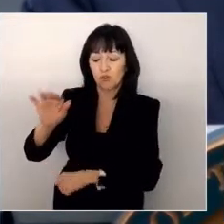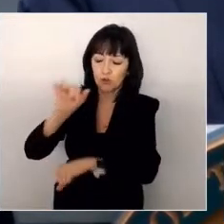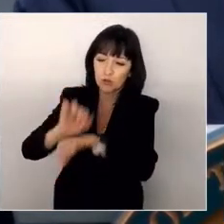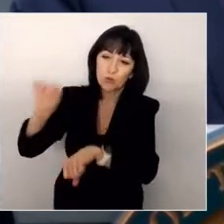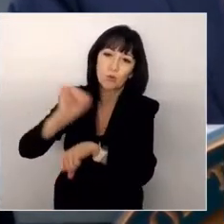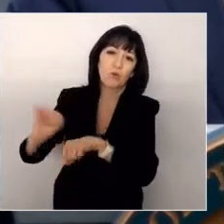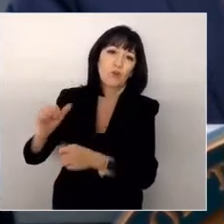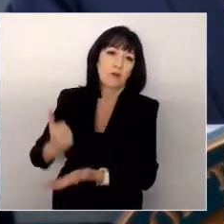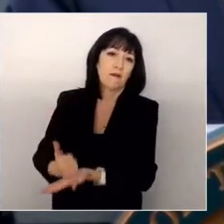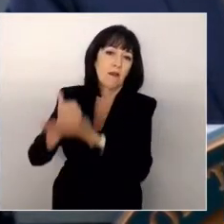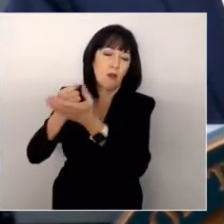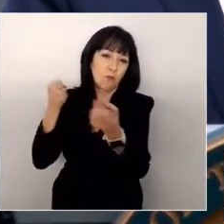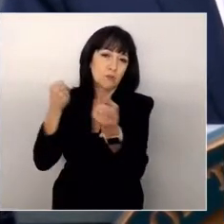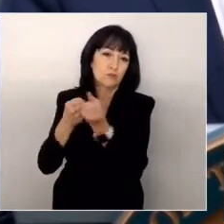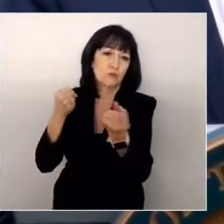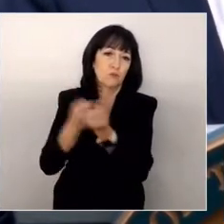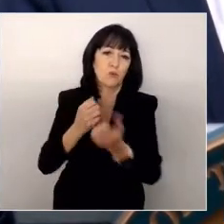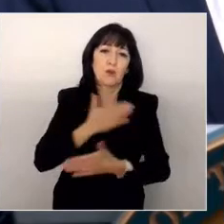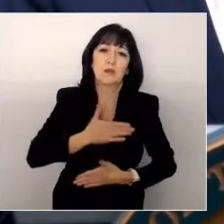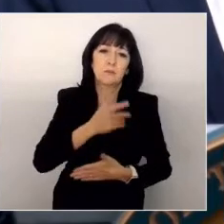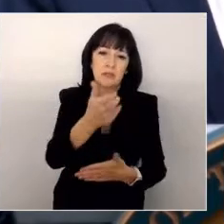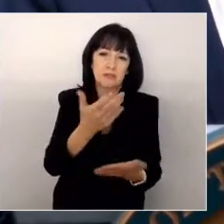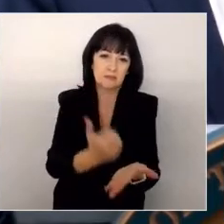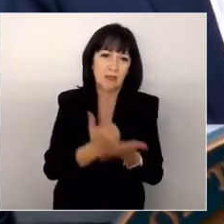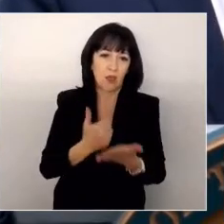thanking those members.